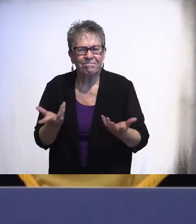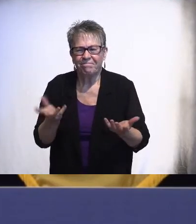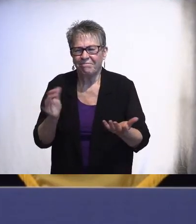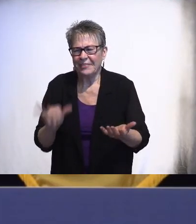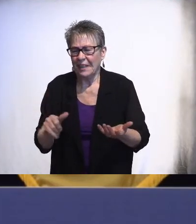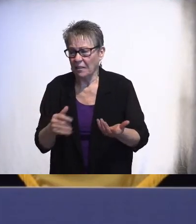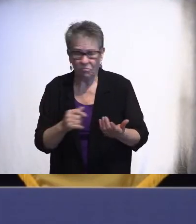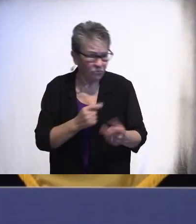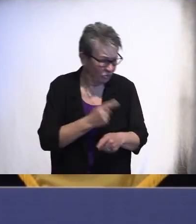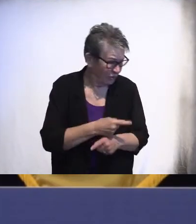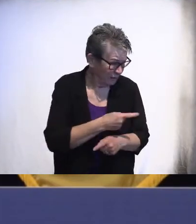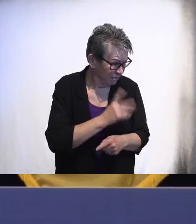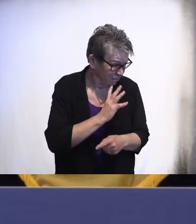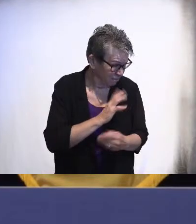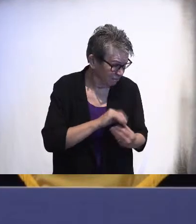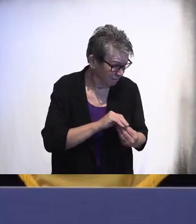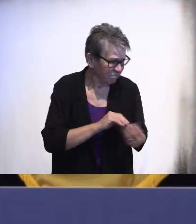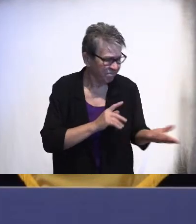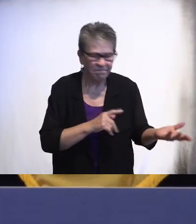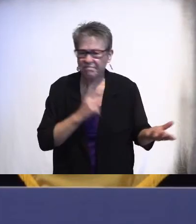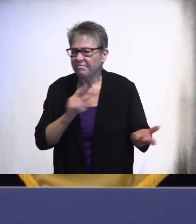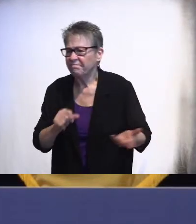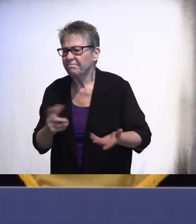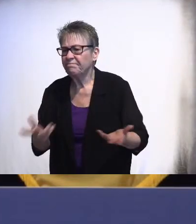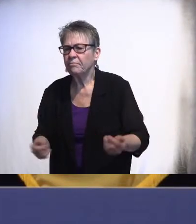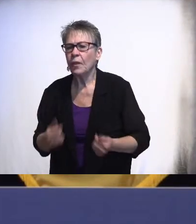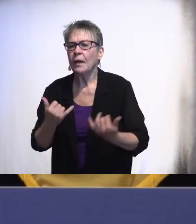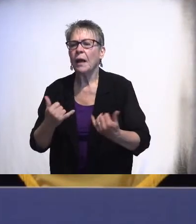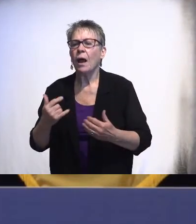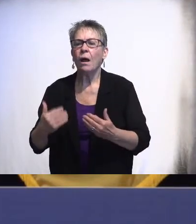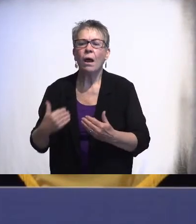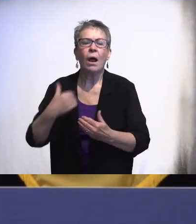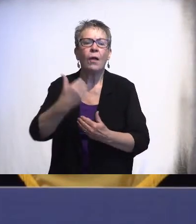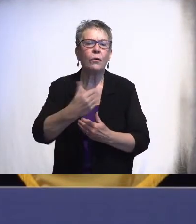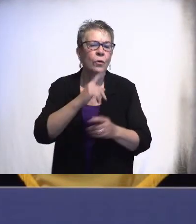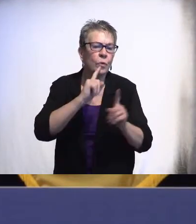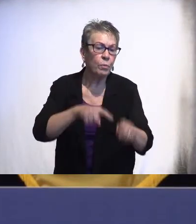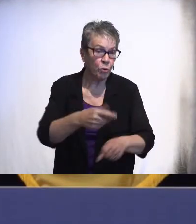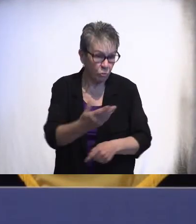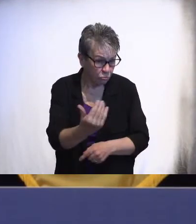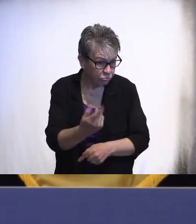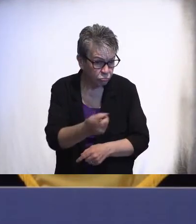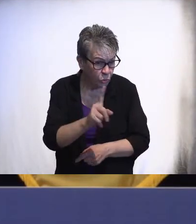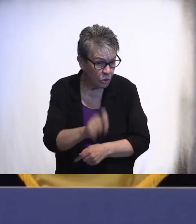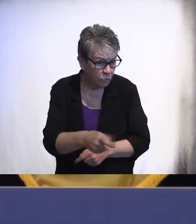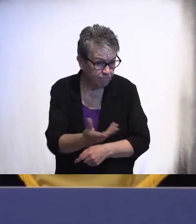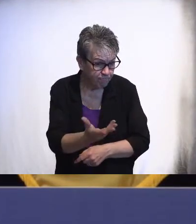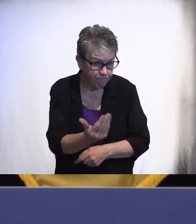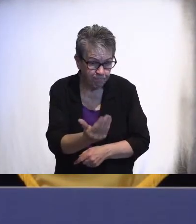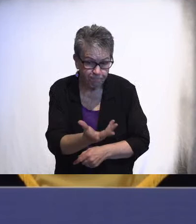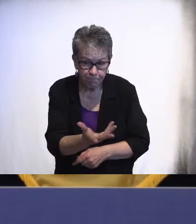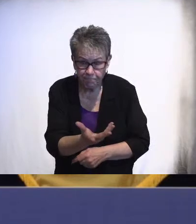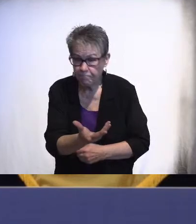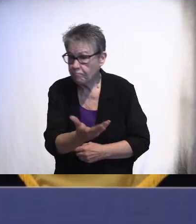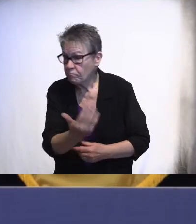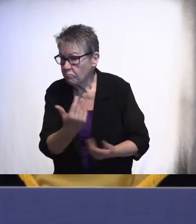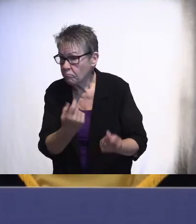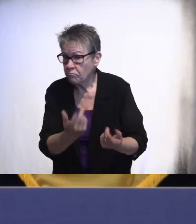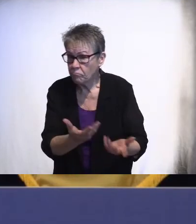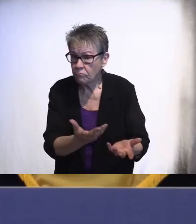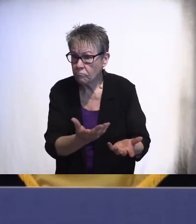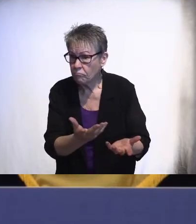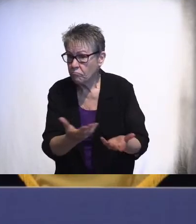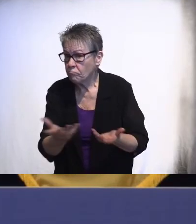Thank you for that. Alex, is it just you back there, or either you guys asking questions? Just Alex?